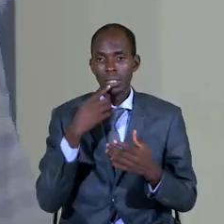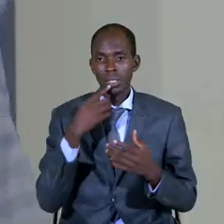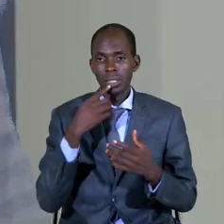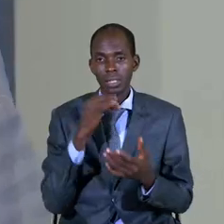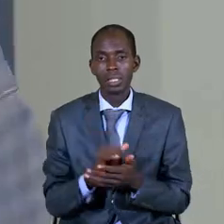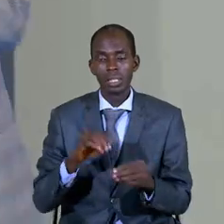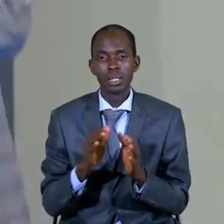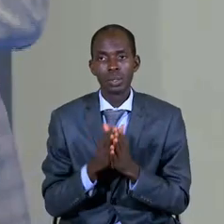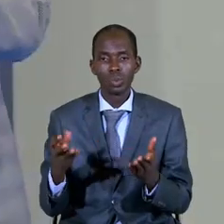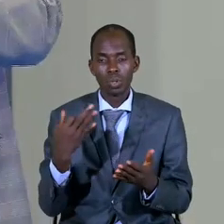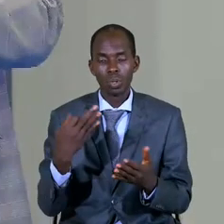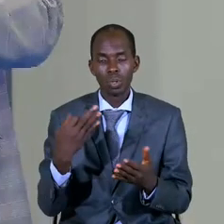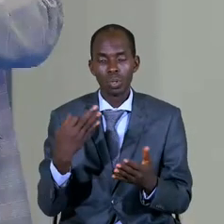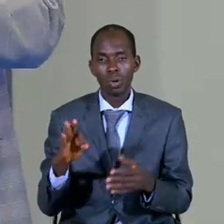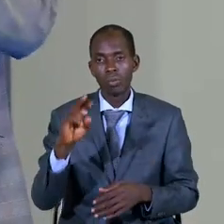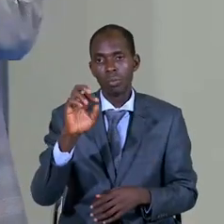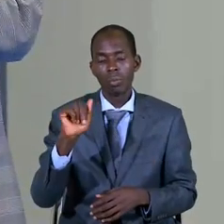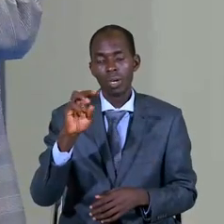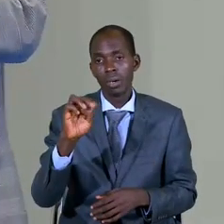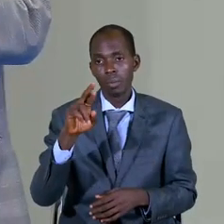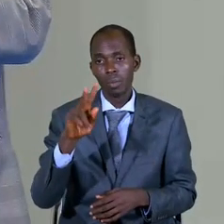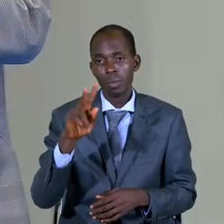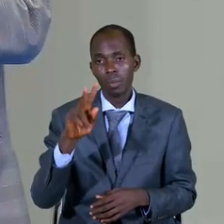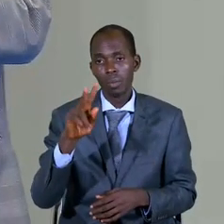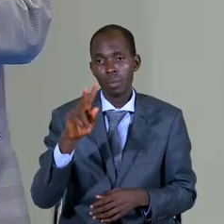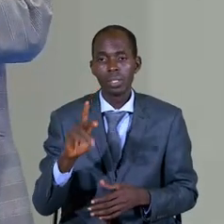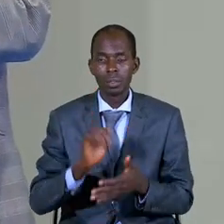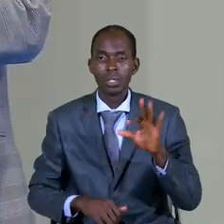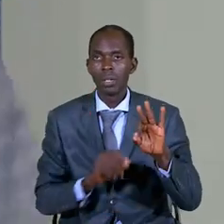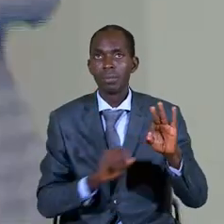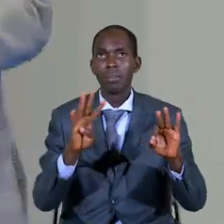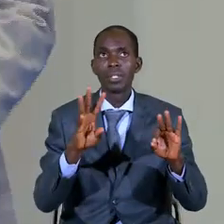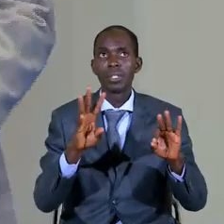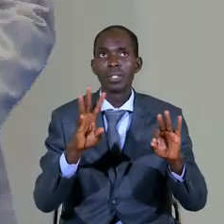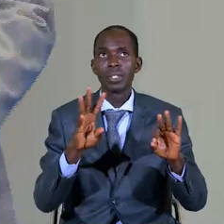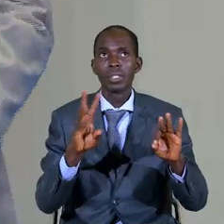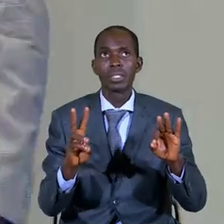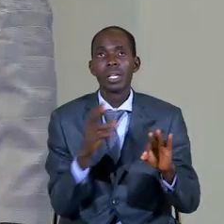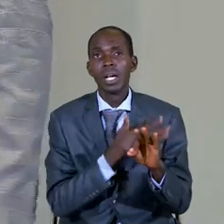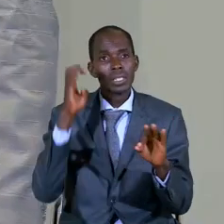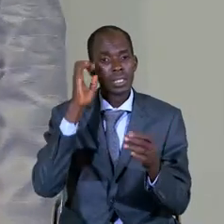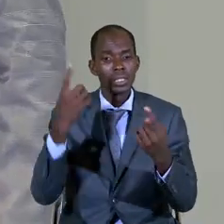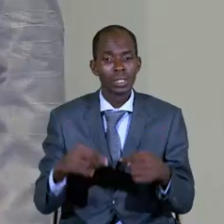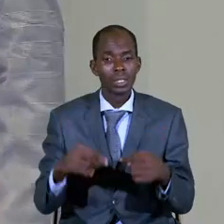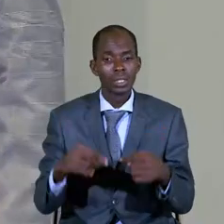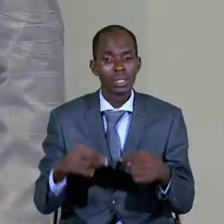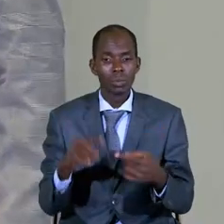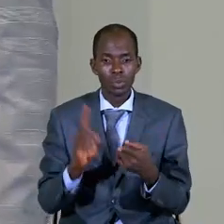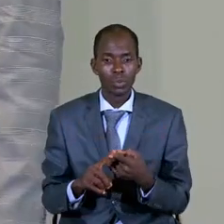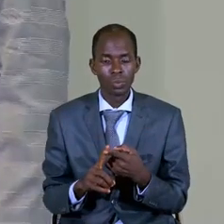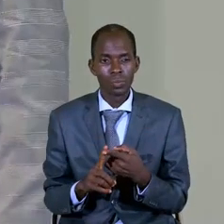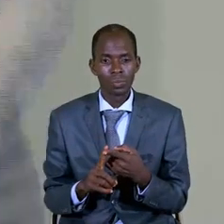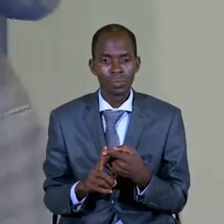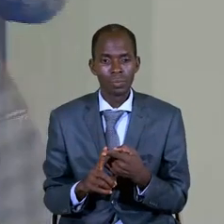10 verse 46, and he came to Jericho. And as he went out of